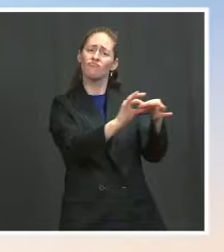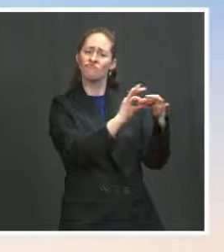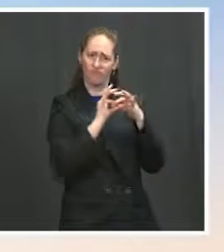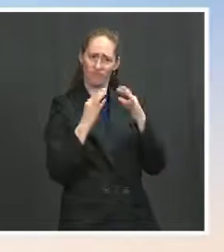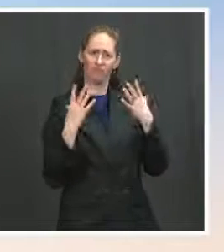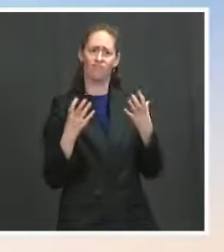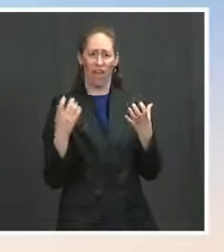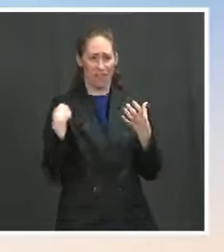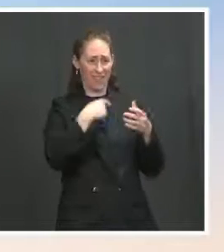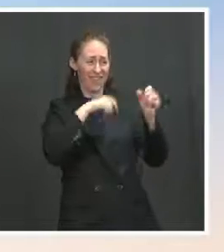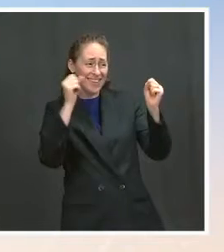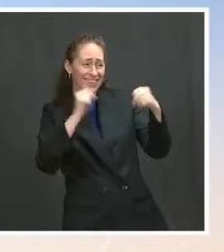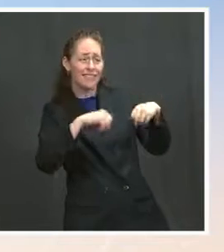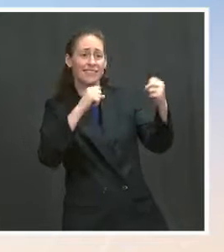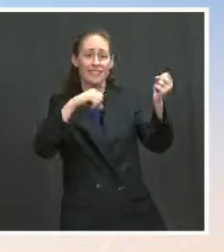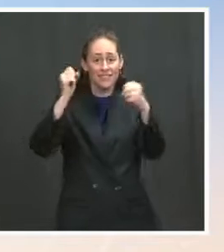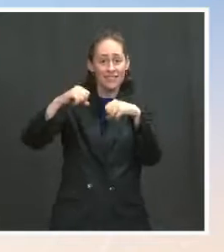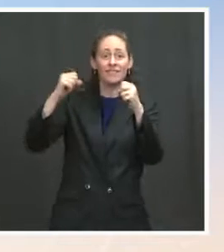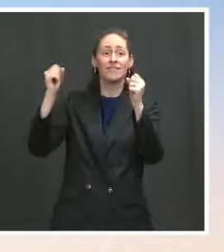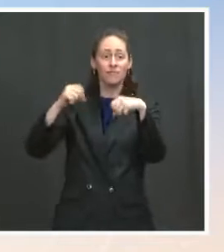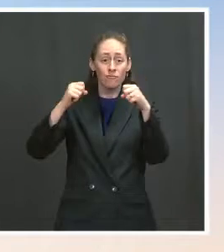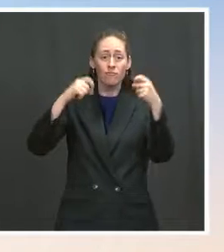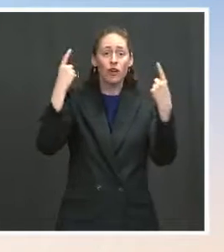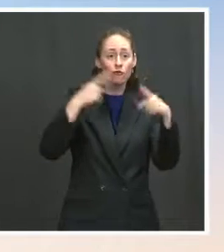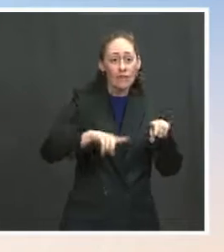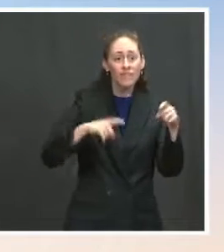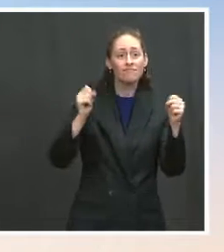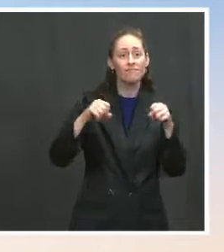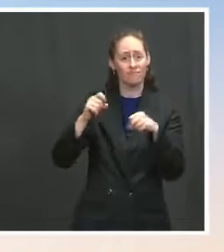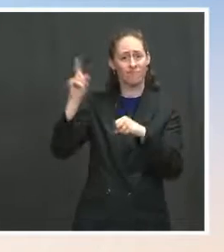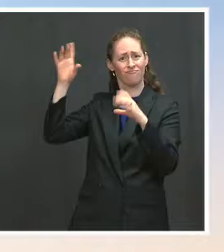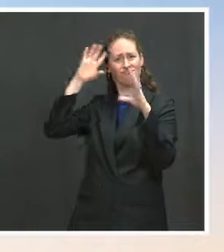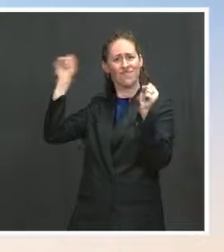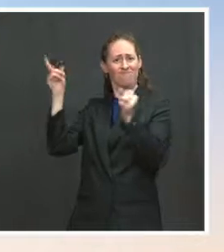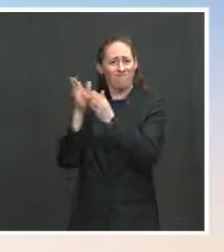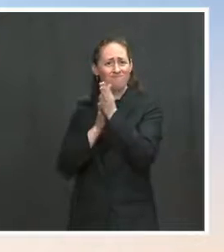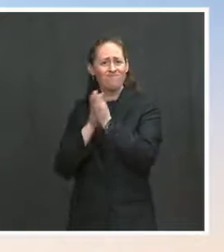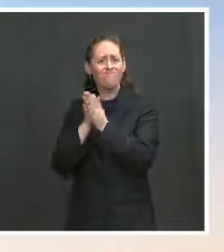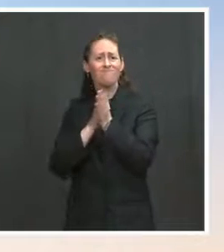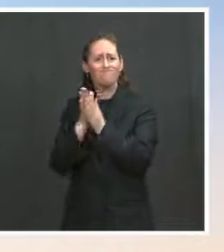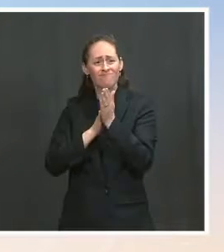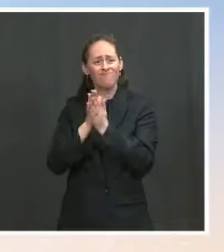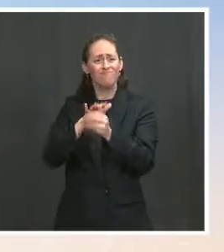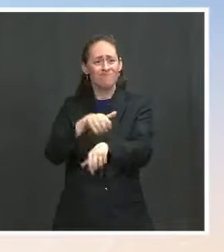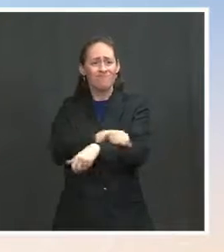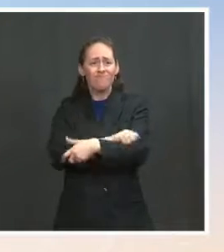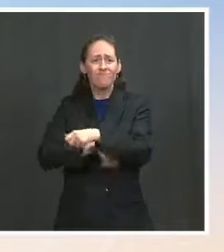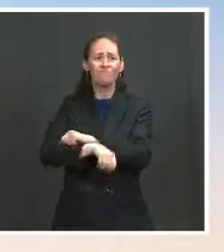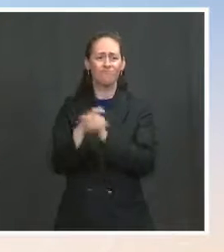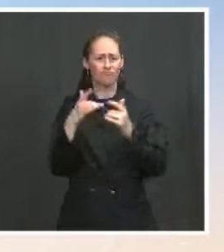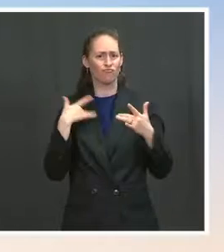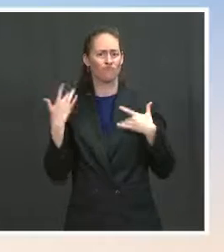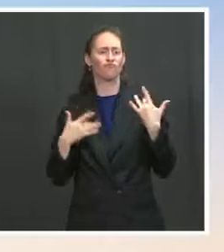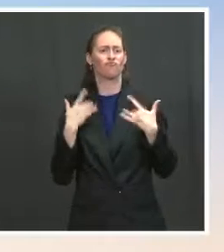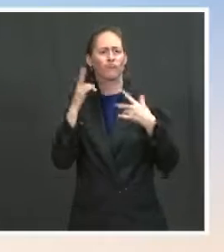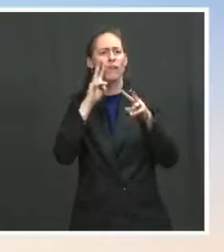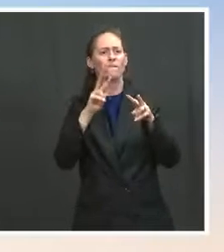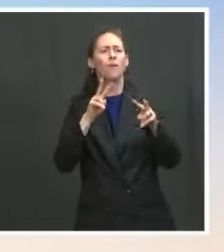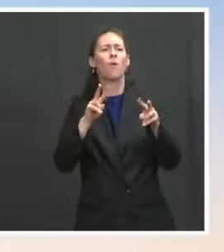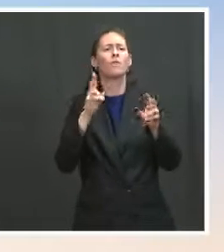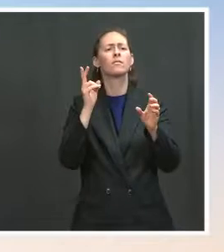So President's looking forward to engaging with Senator Capito tomorrow. Feels they've had good discussions, good faith discussions, but we're also going to